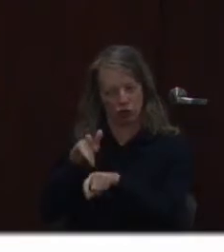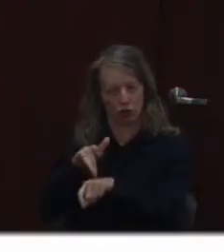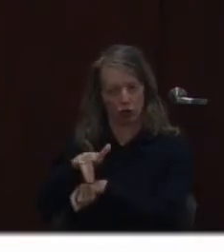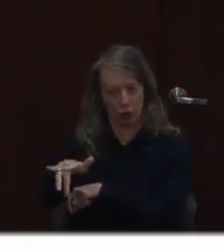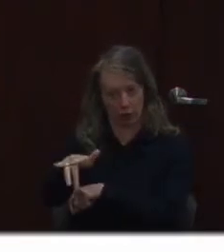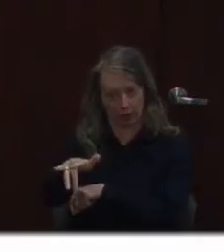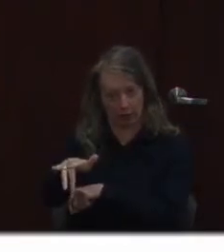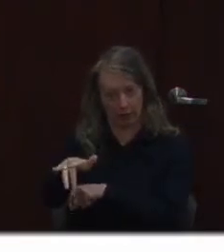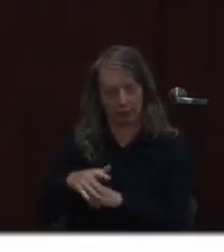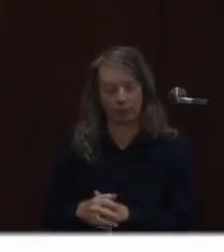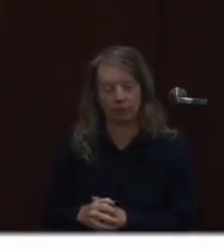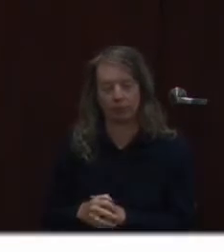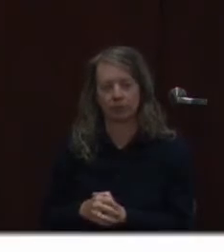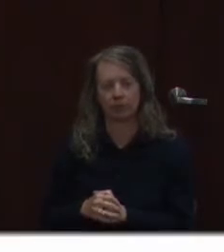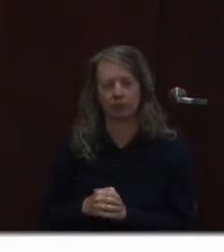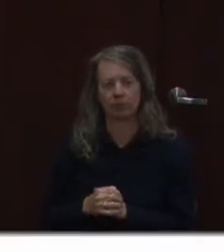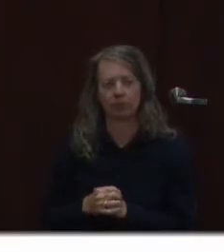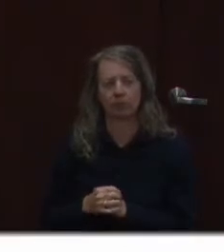I apologize.